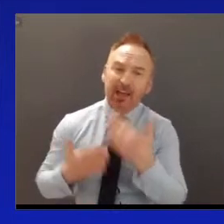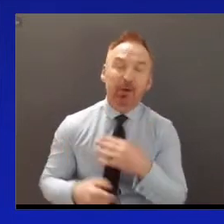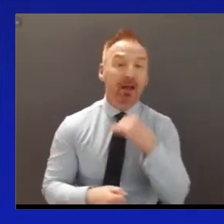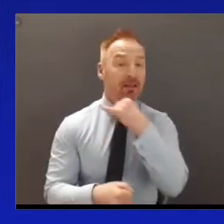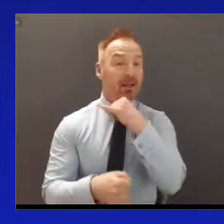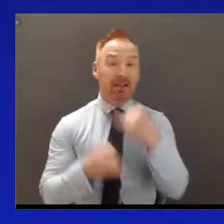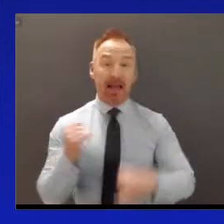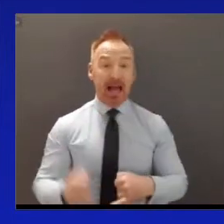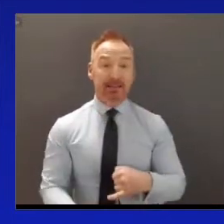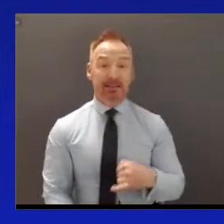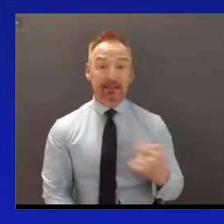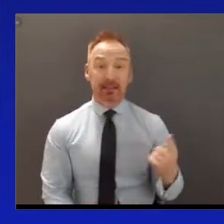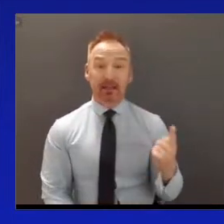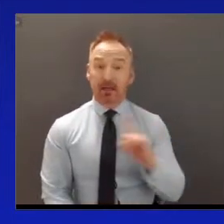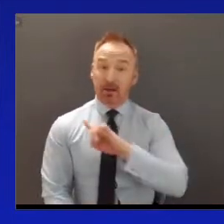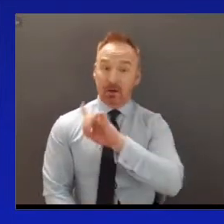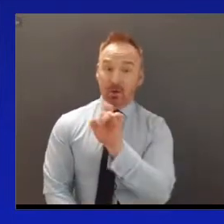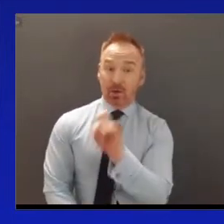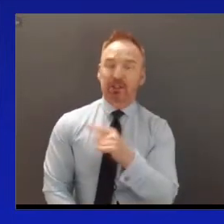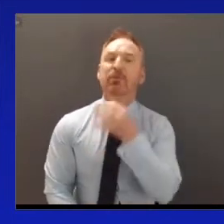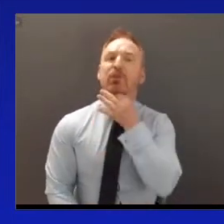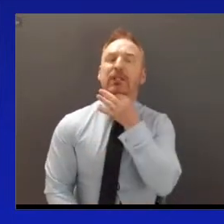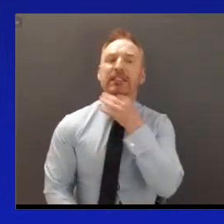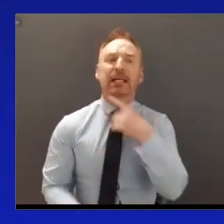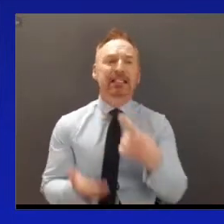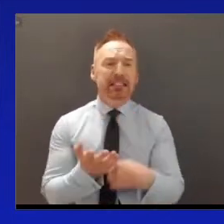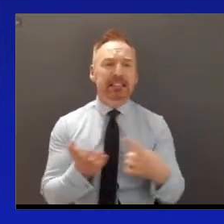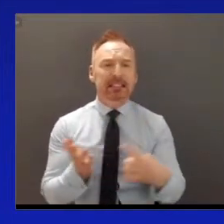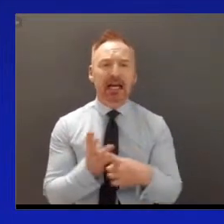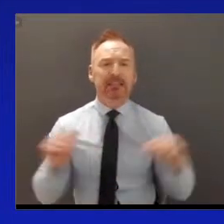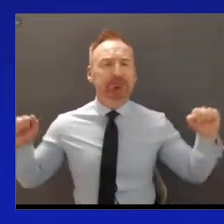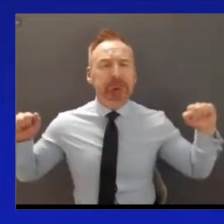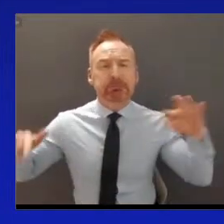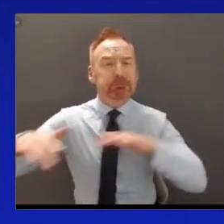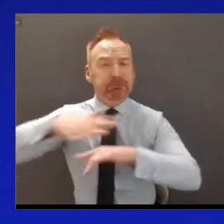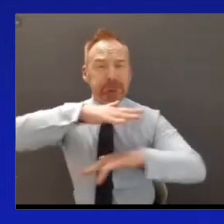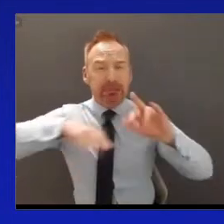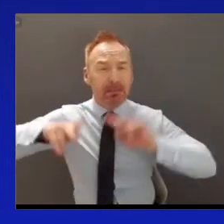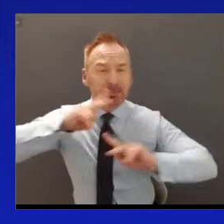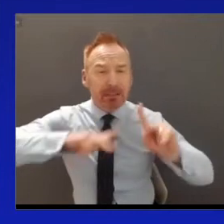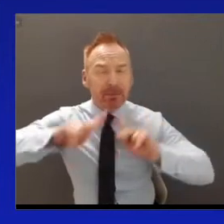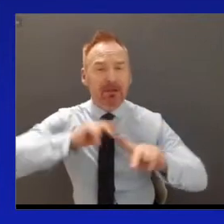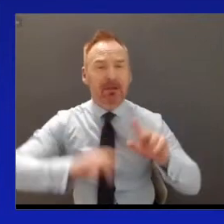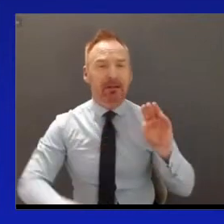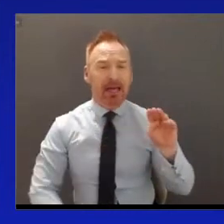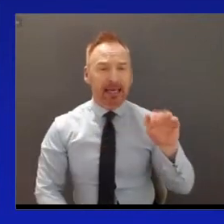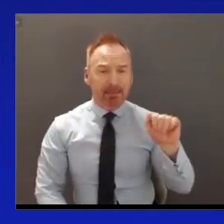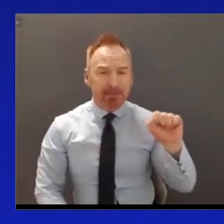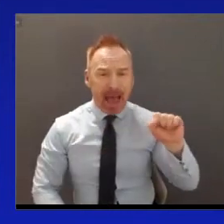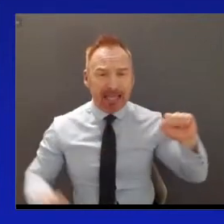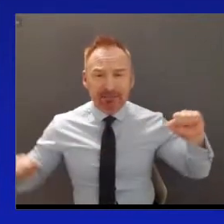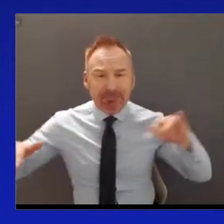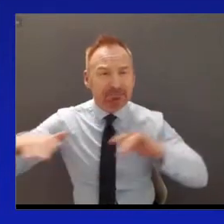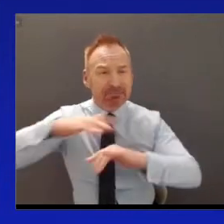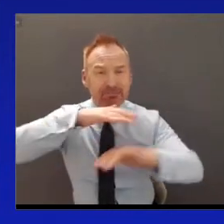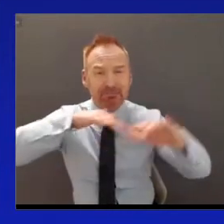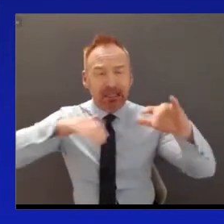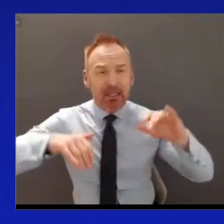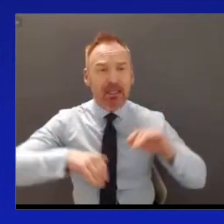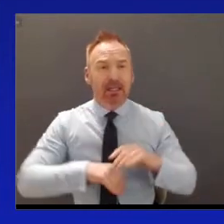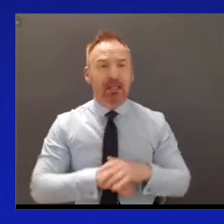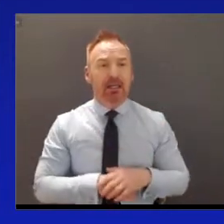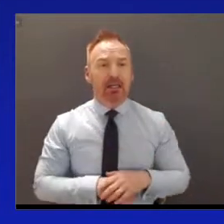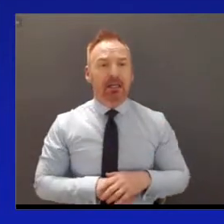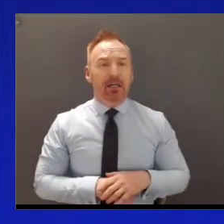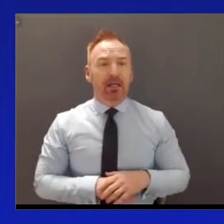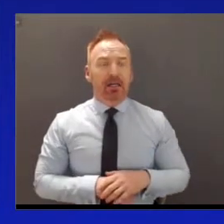curious about when it talks about mass gatherings, and you know, just based on some of the math I'm seeing, it's going to be like end of September before we even get